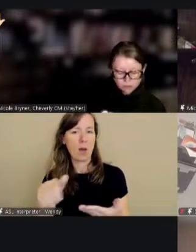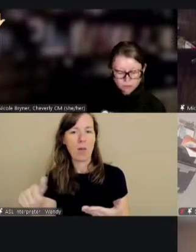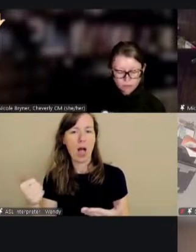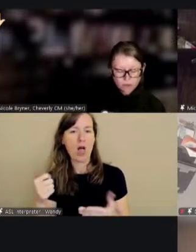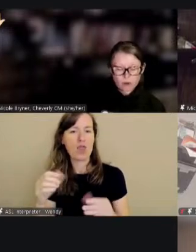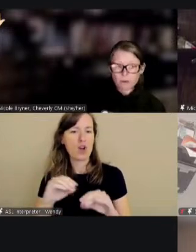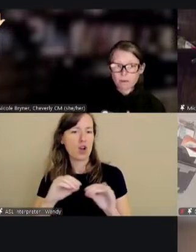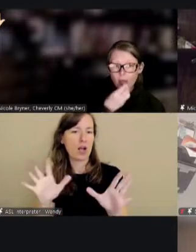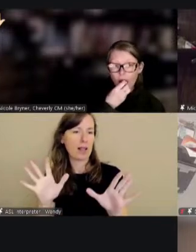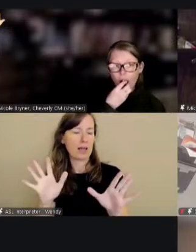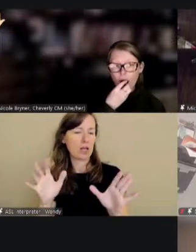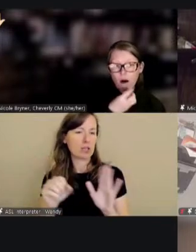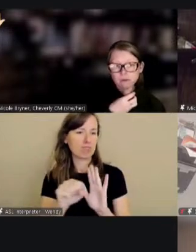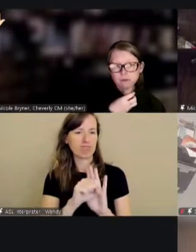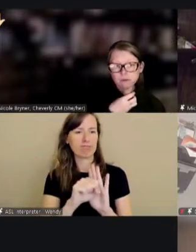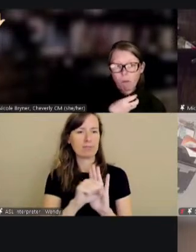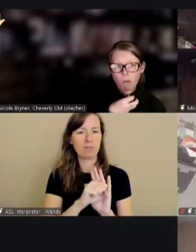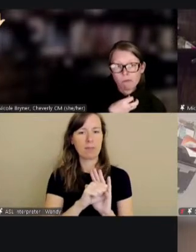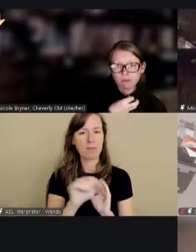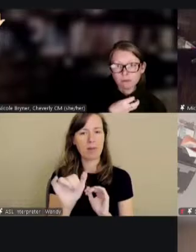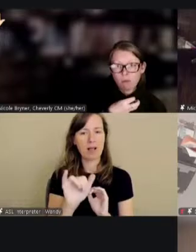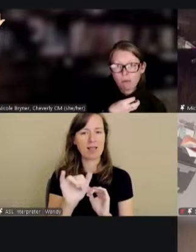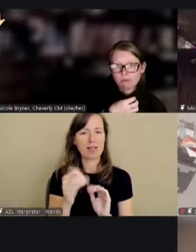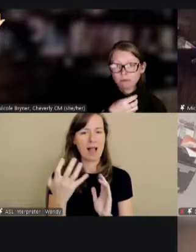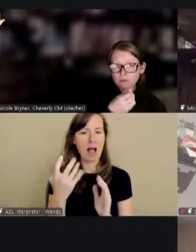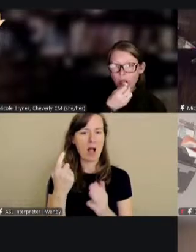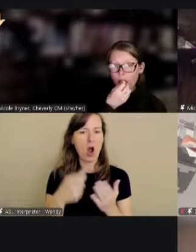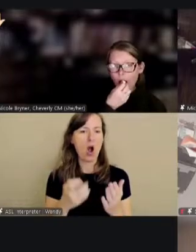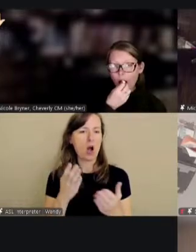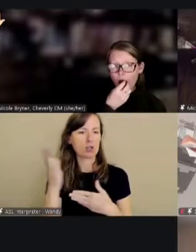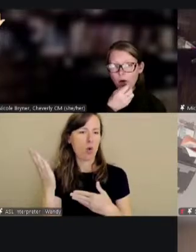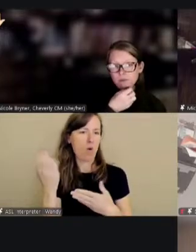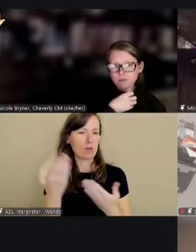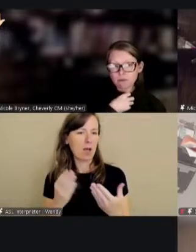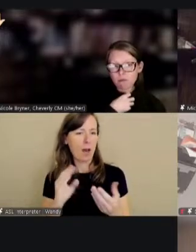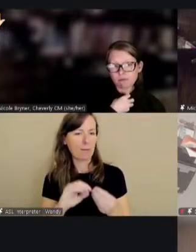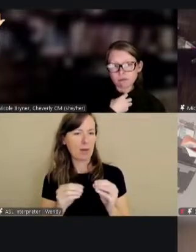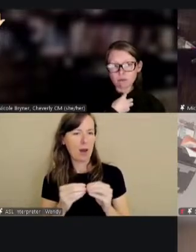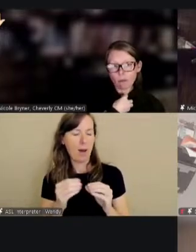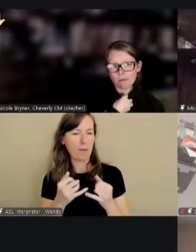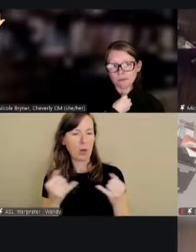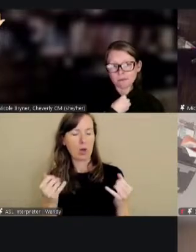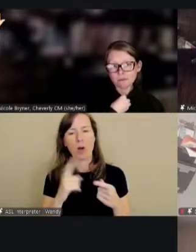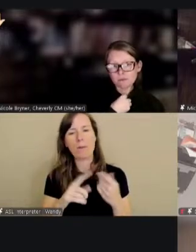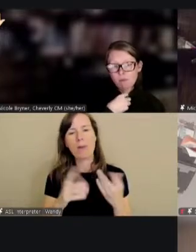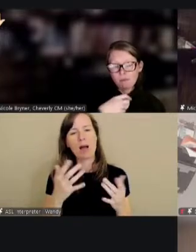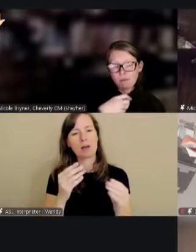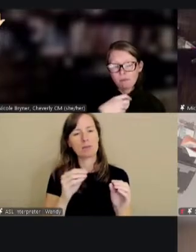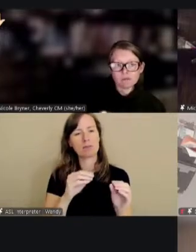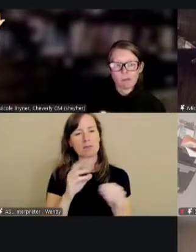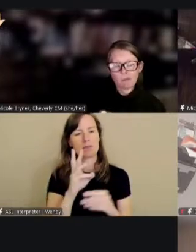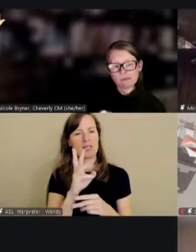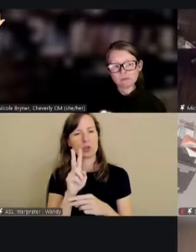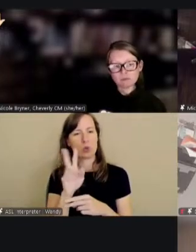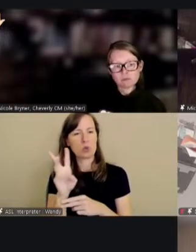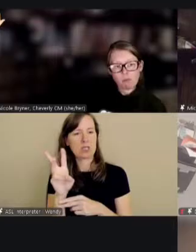clear symbolism, right? Like having crossed over some number, but going from 62 to 63, I don't think is